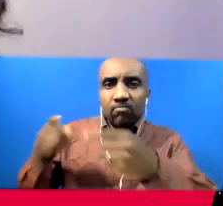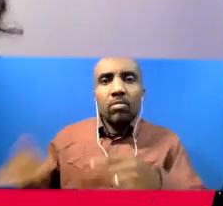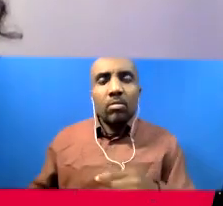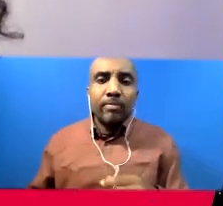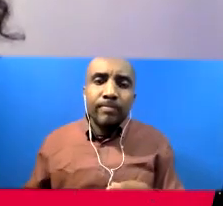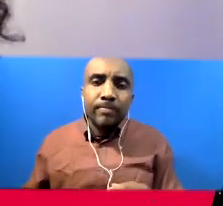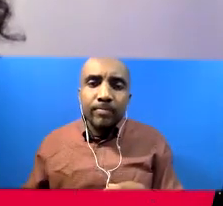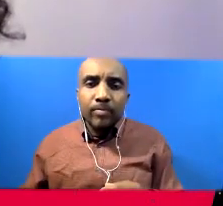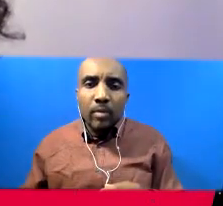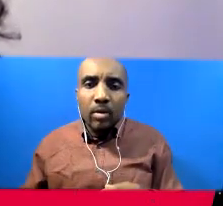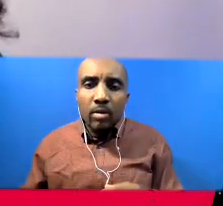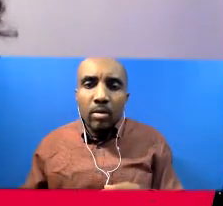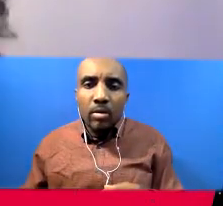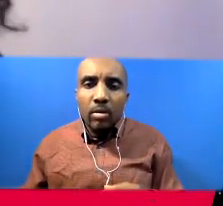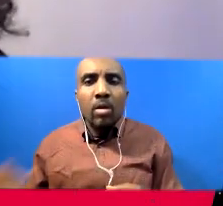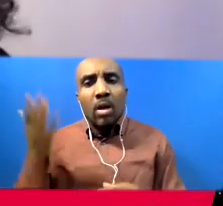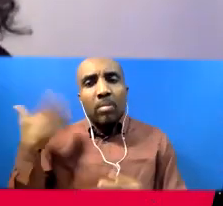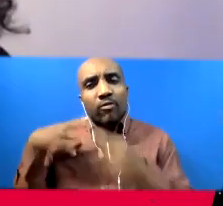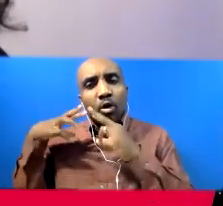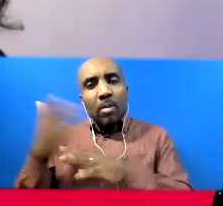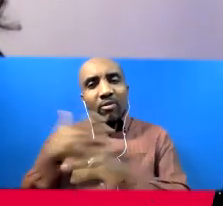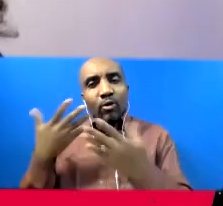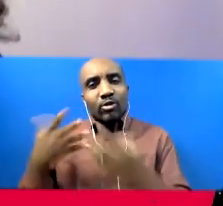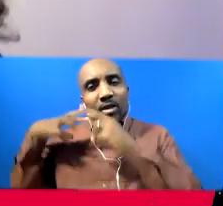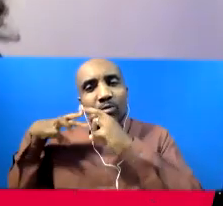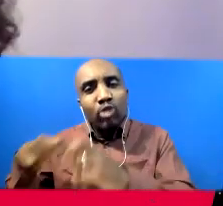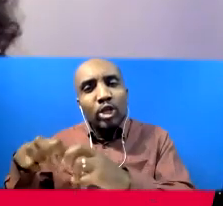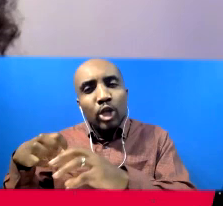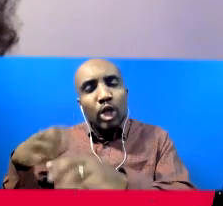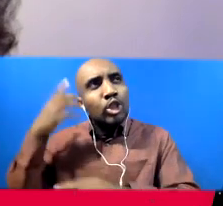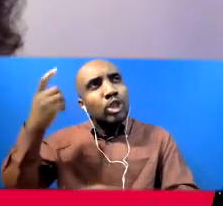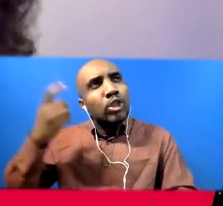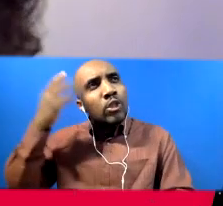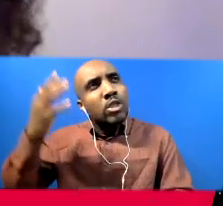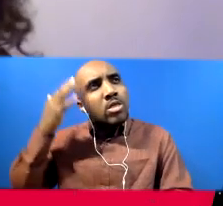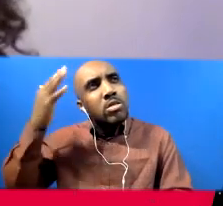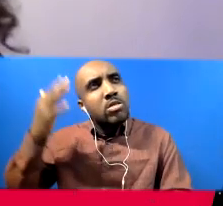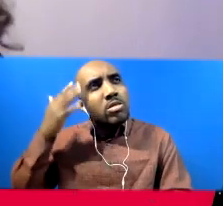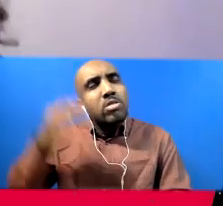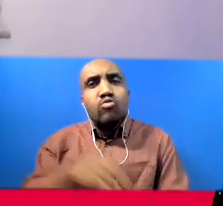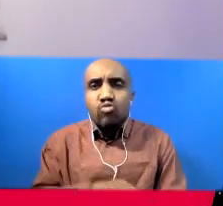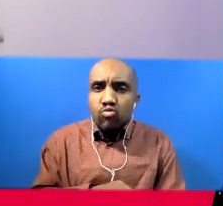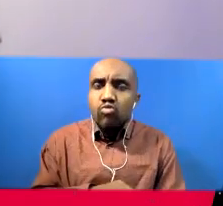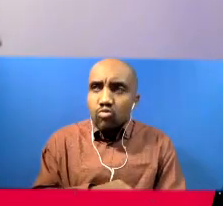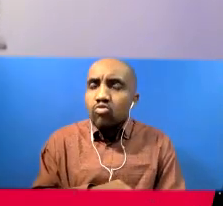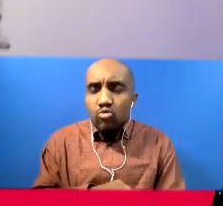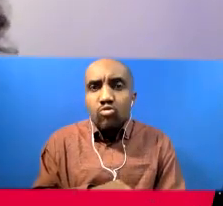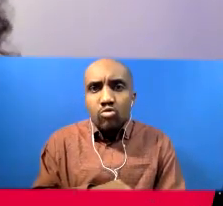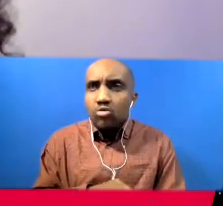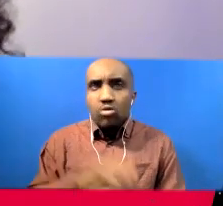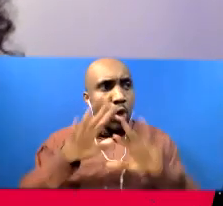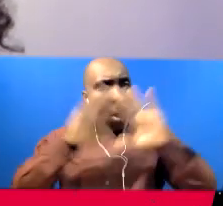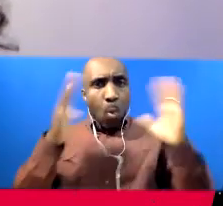this happened, I was like before today, I was just kind of shocked at like how quickly all of these